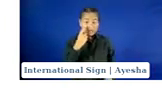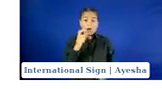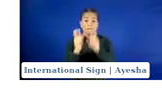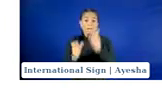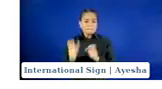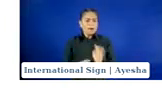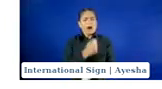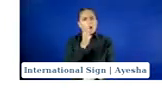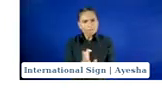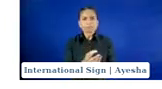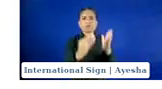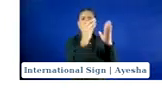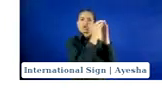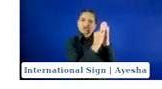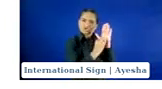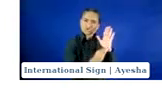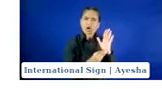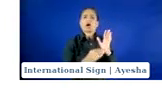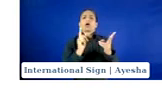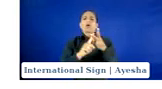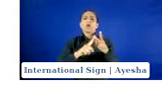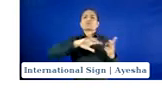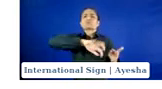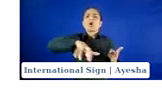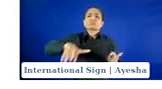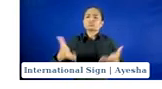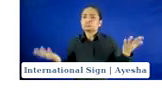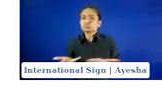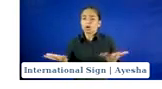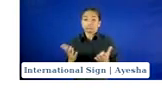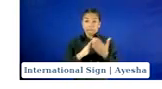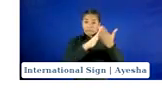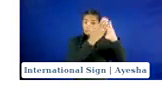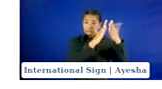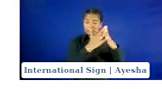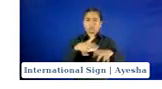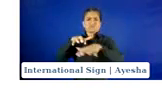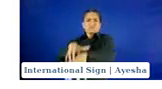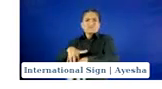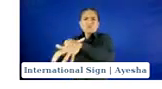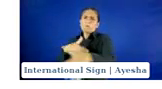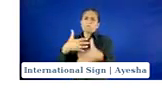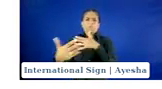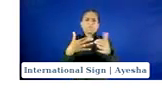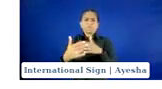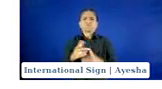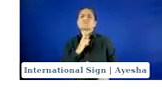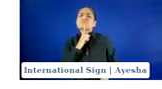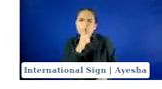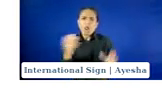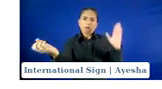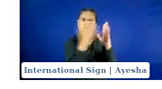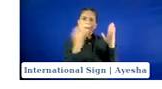in terms of the data for persons with disabilities. And you can also give, even on the causes, who is the age